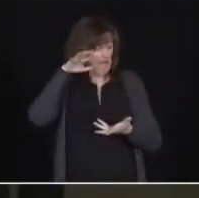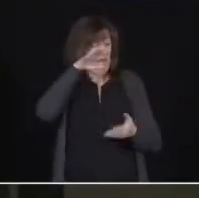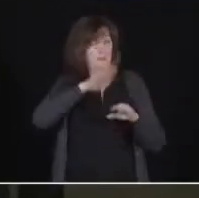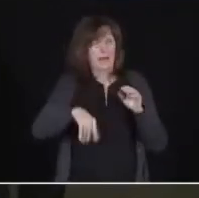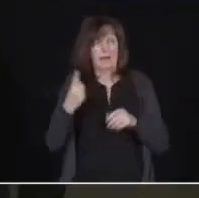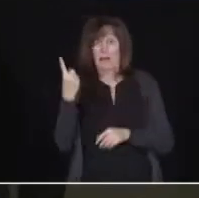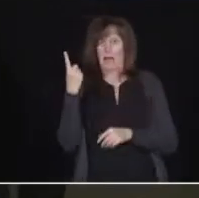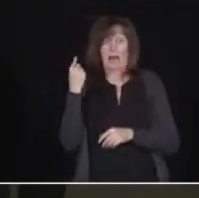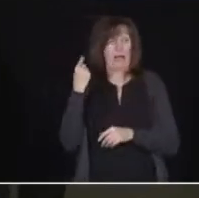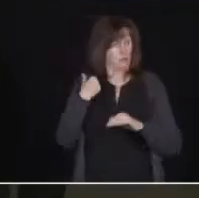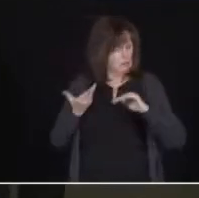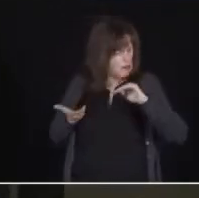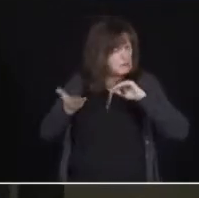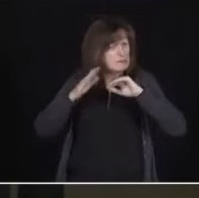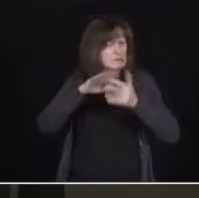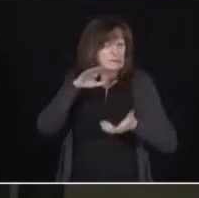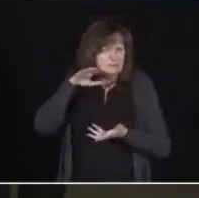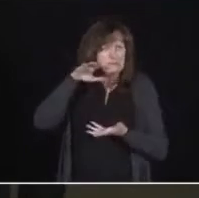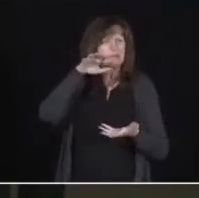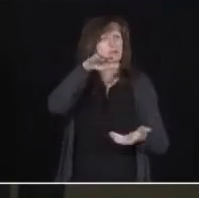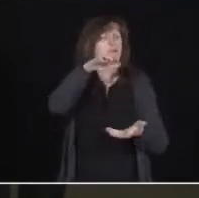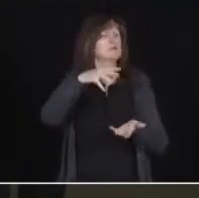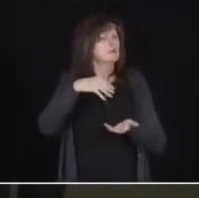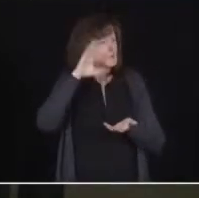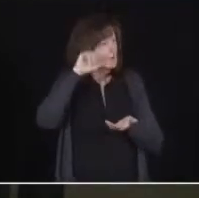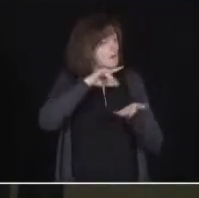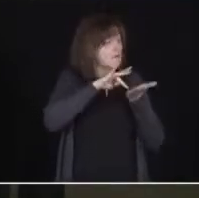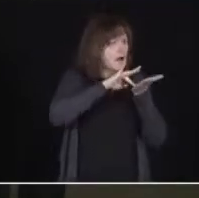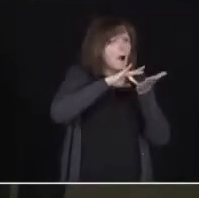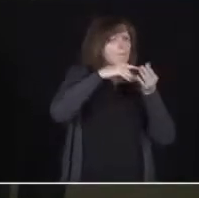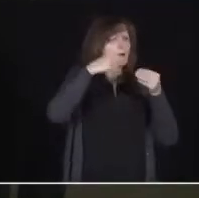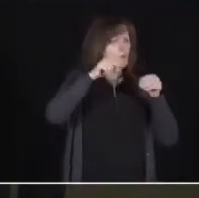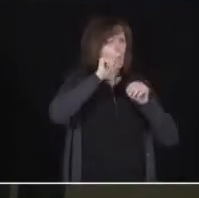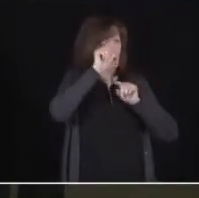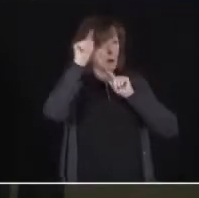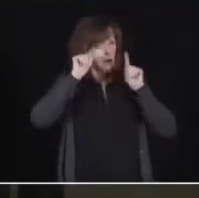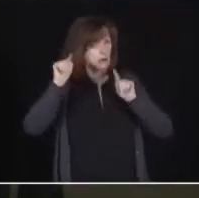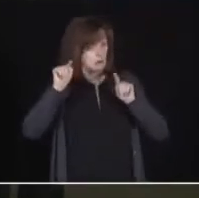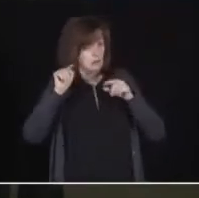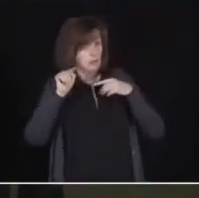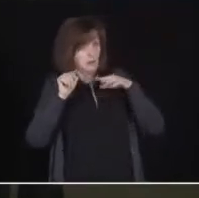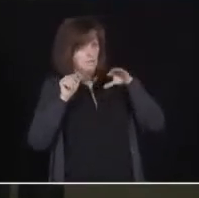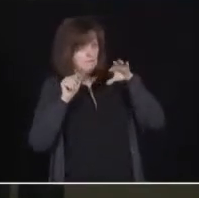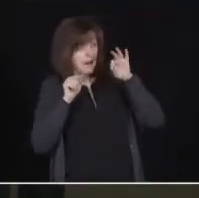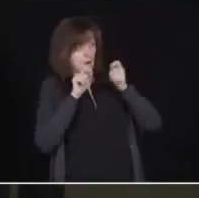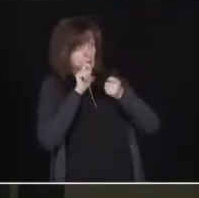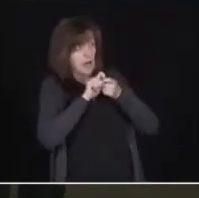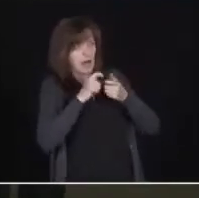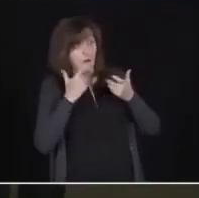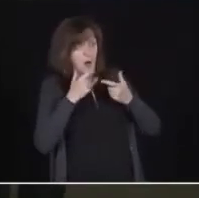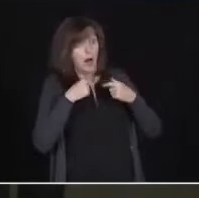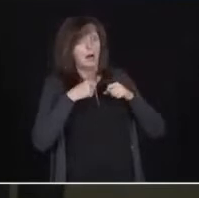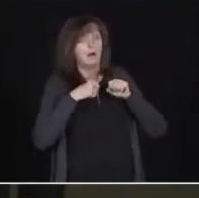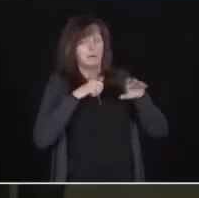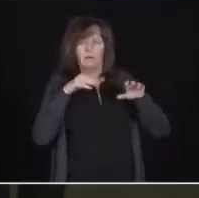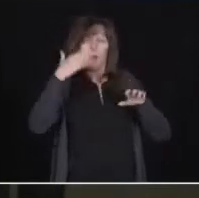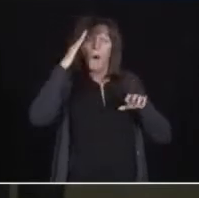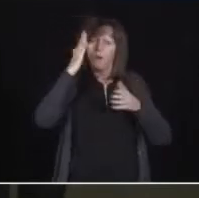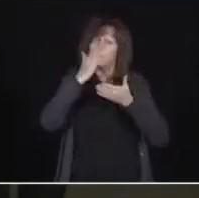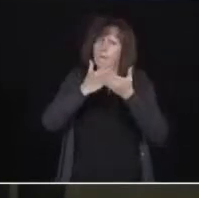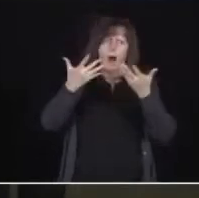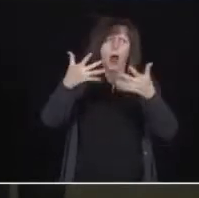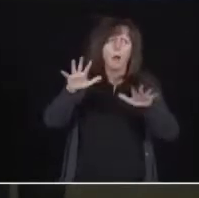to the pharmaceutical companies. I will get an exact time when we can get it in the rollout. I know it's out there right now. Just